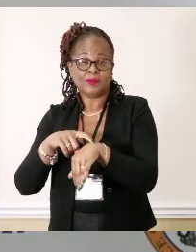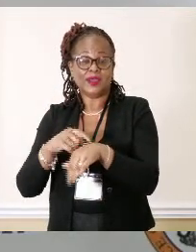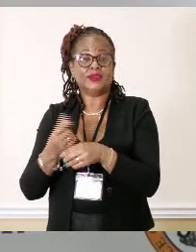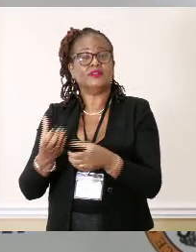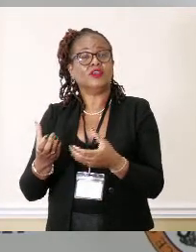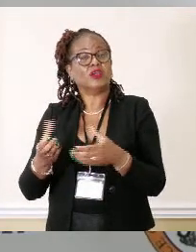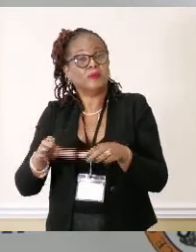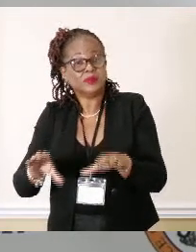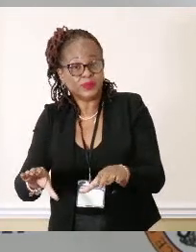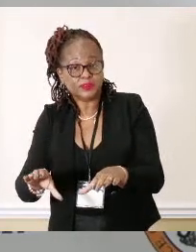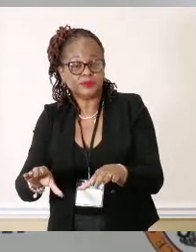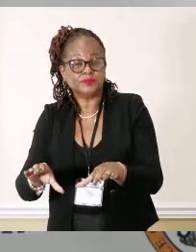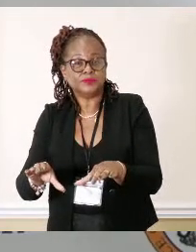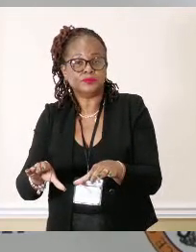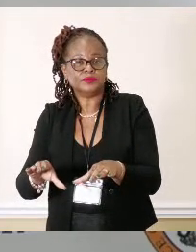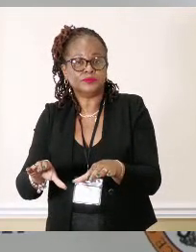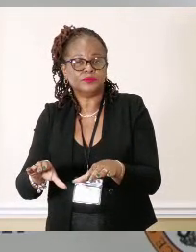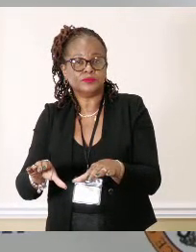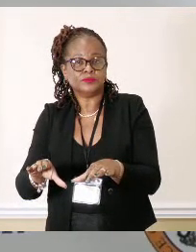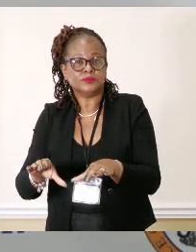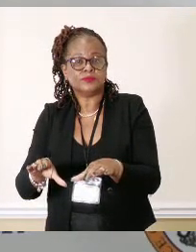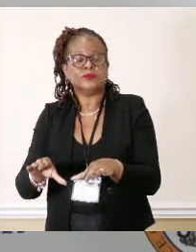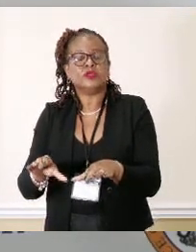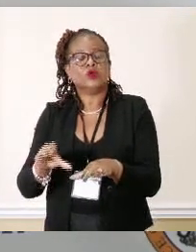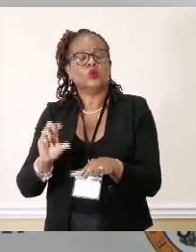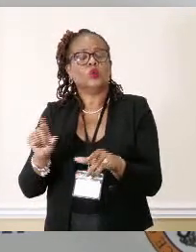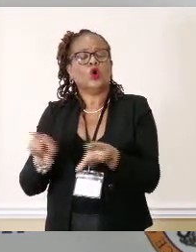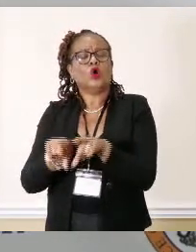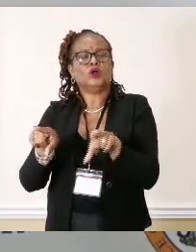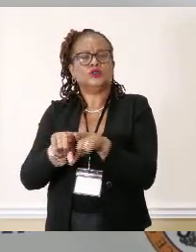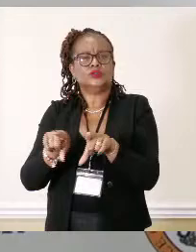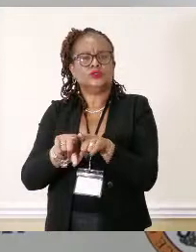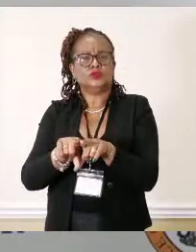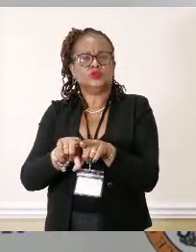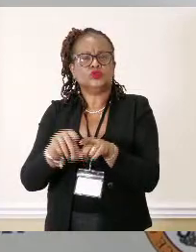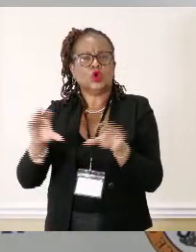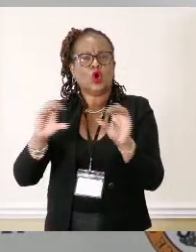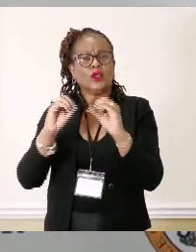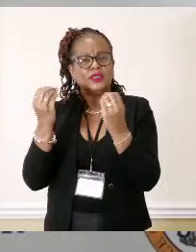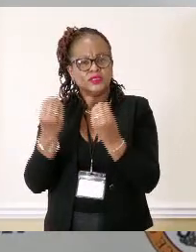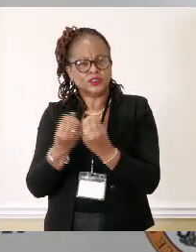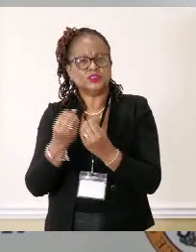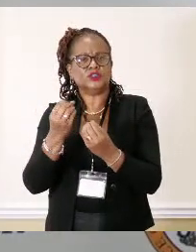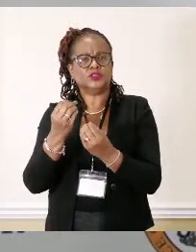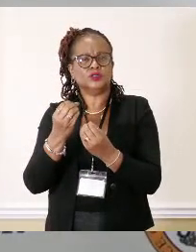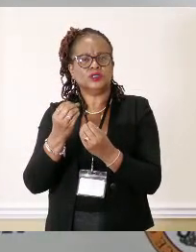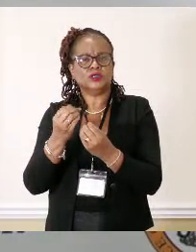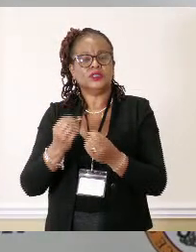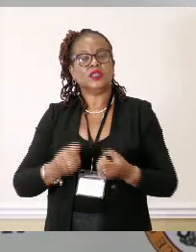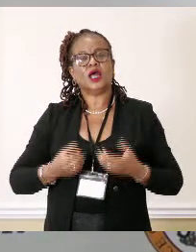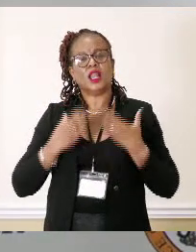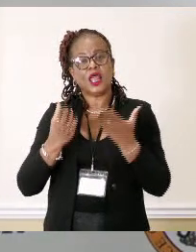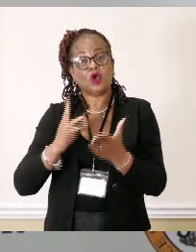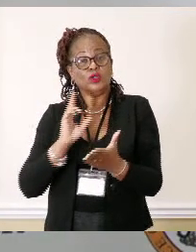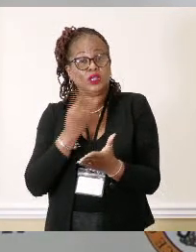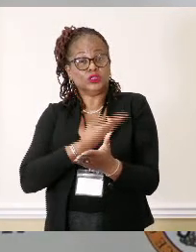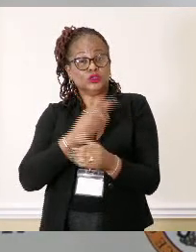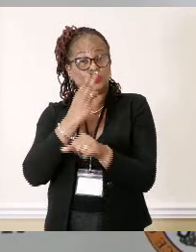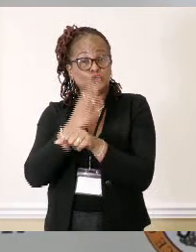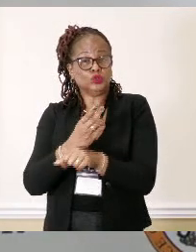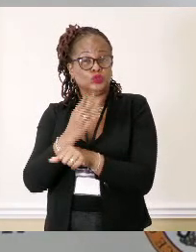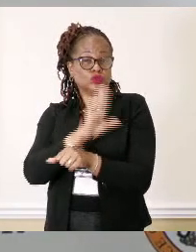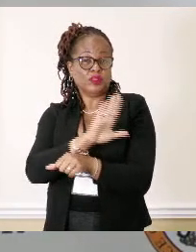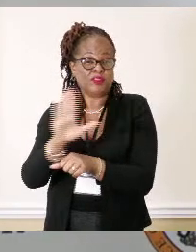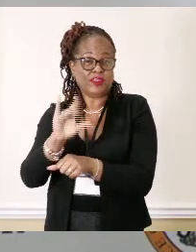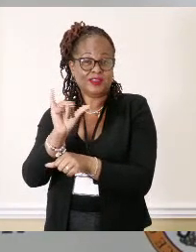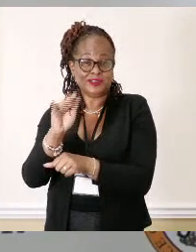commitment. We are also indebted to the organizations that have allowed us to use their